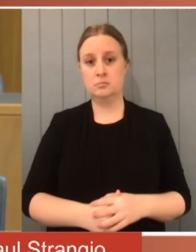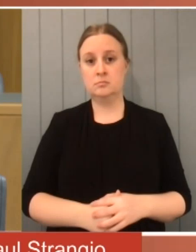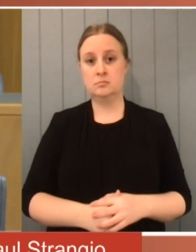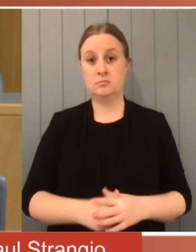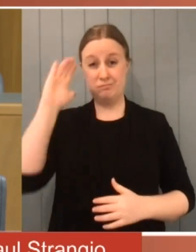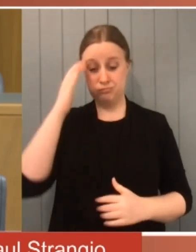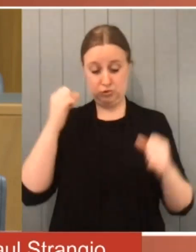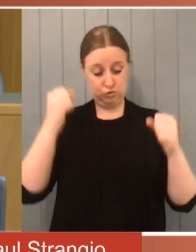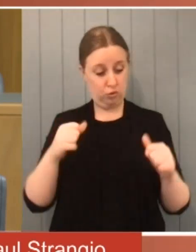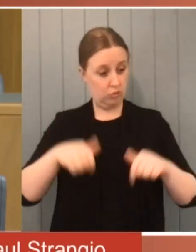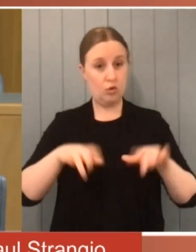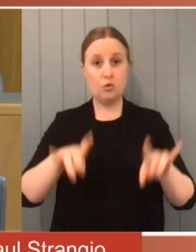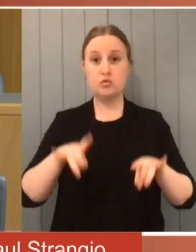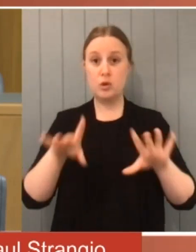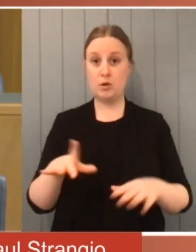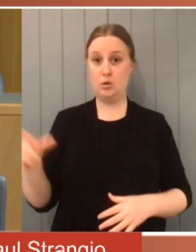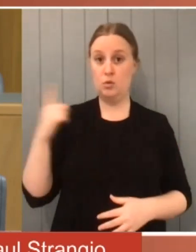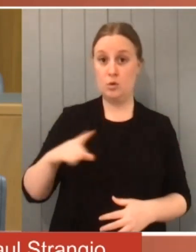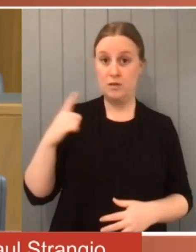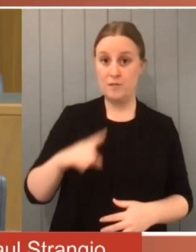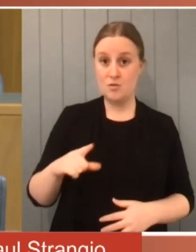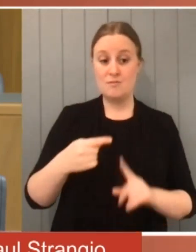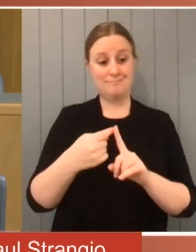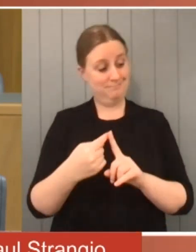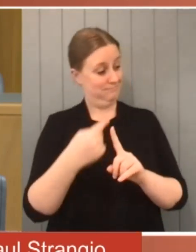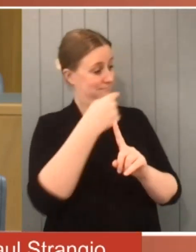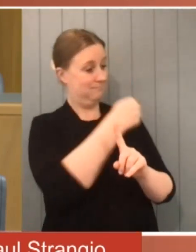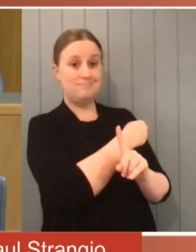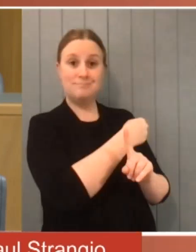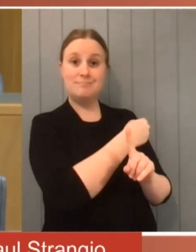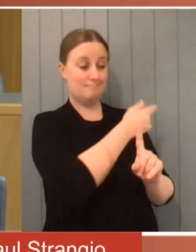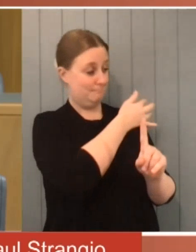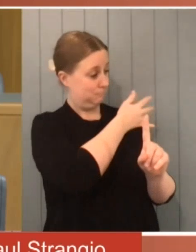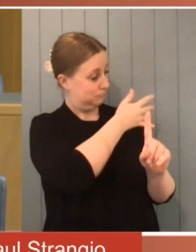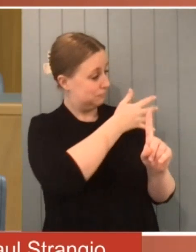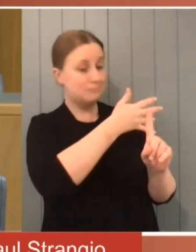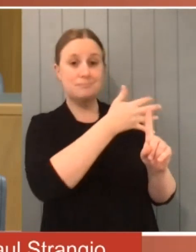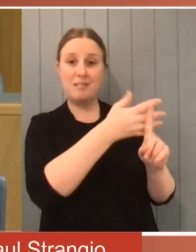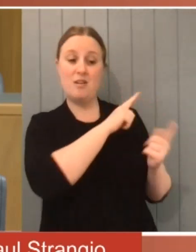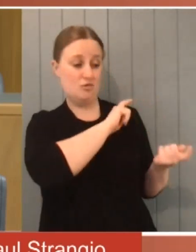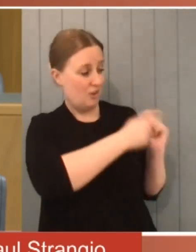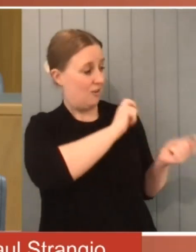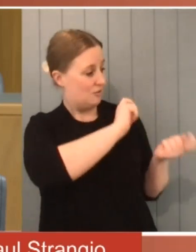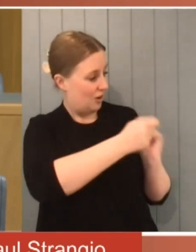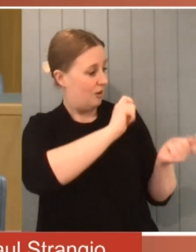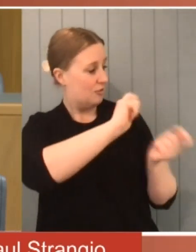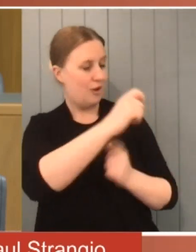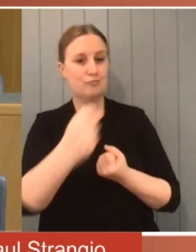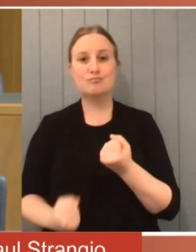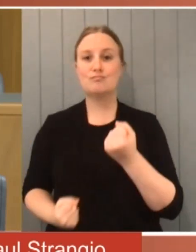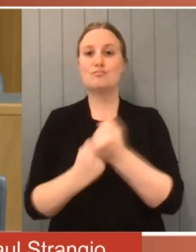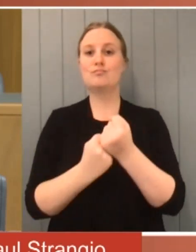to the reforms of the previous quarter of a century, as well as the good fortune of the nation's buoyant